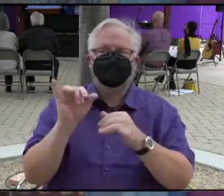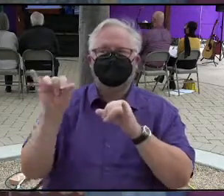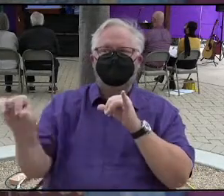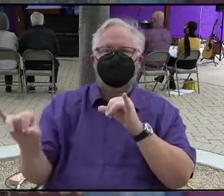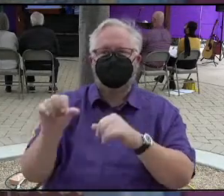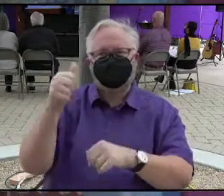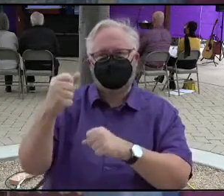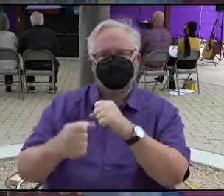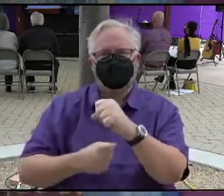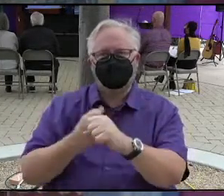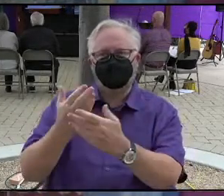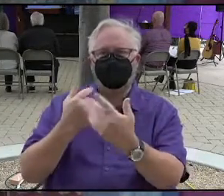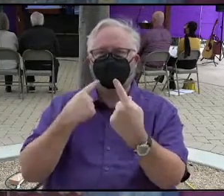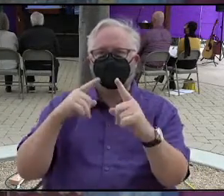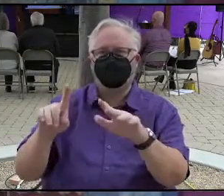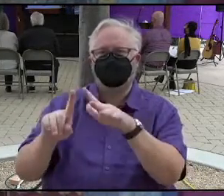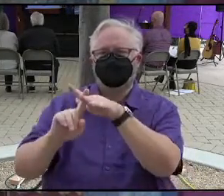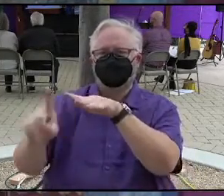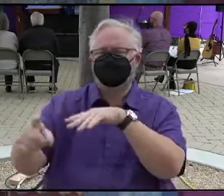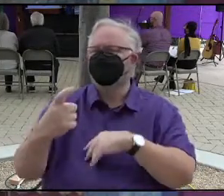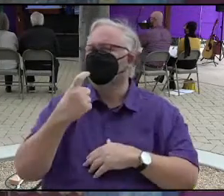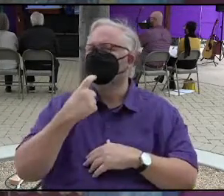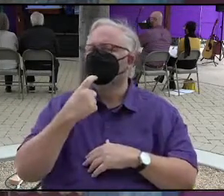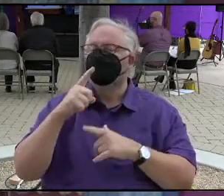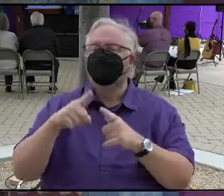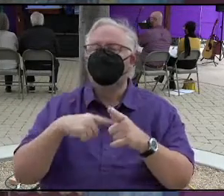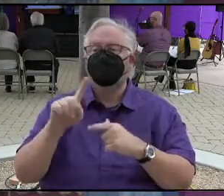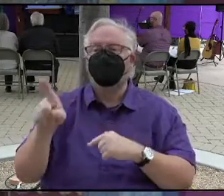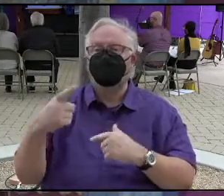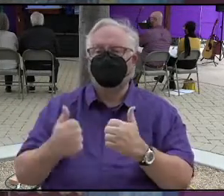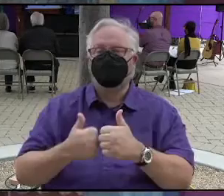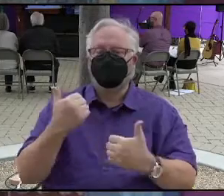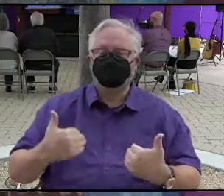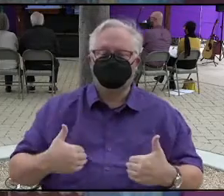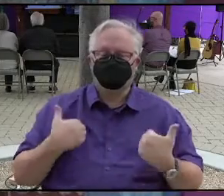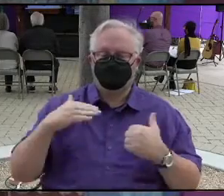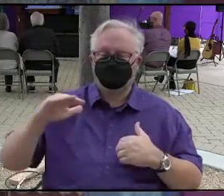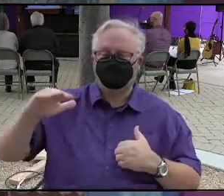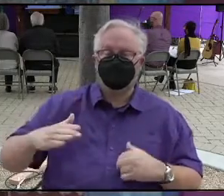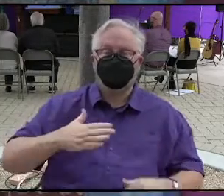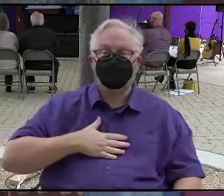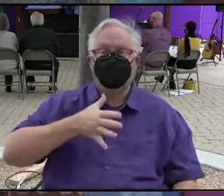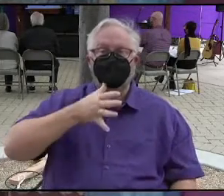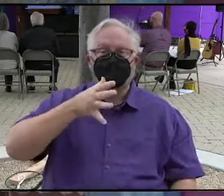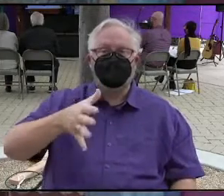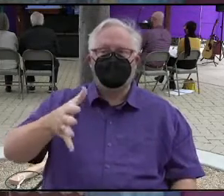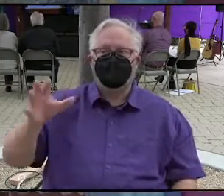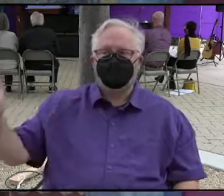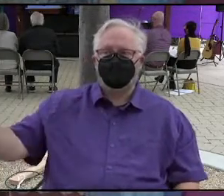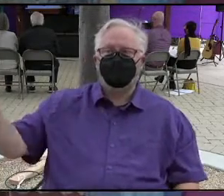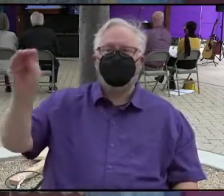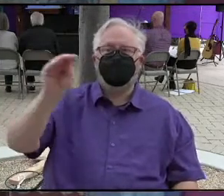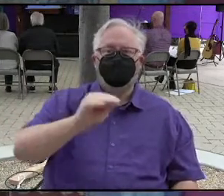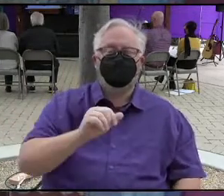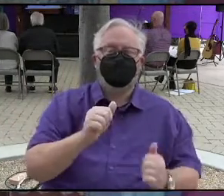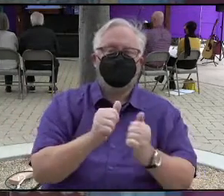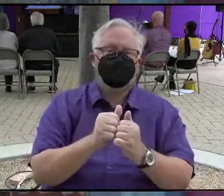10 years. And by then, only their youngest child, my grandmother, would emigrate with